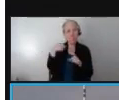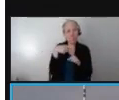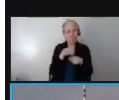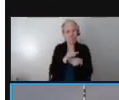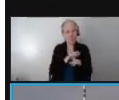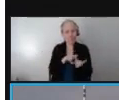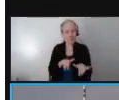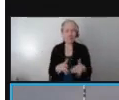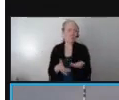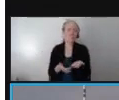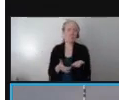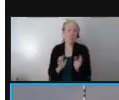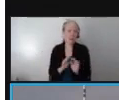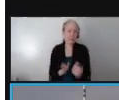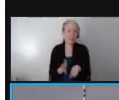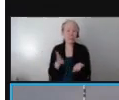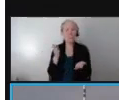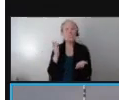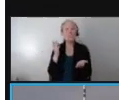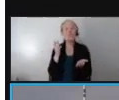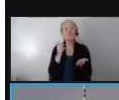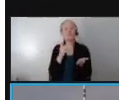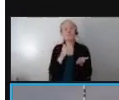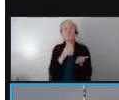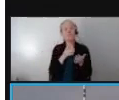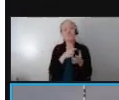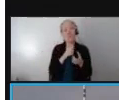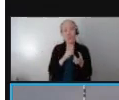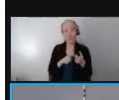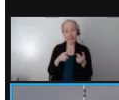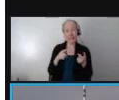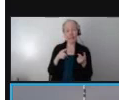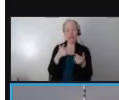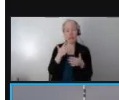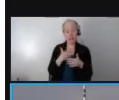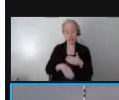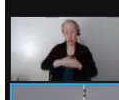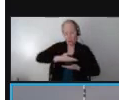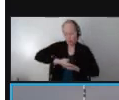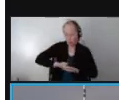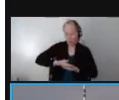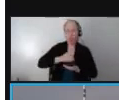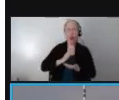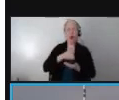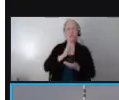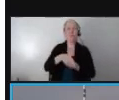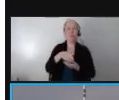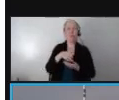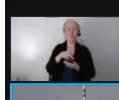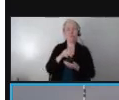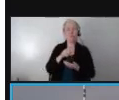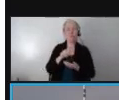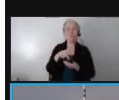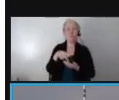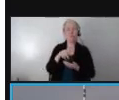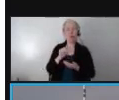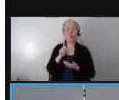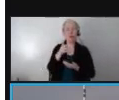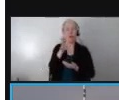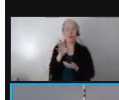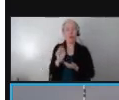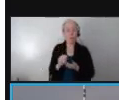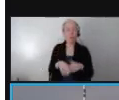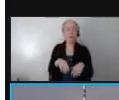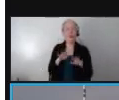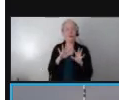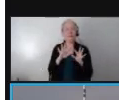obviously, because then there's the postpartum time period that you have to worry about, and being with your family, being with the new child.